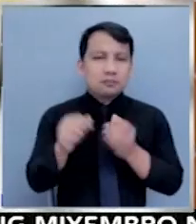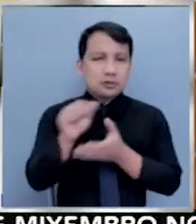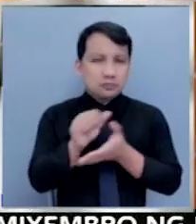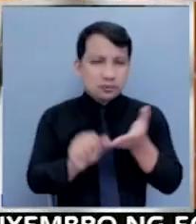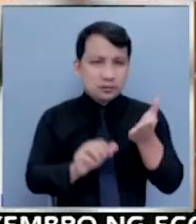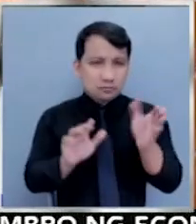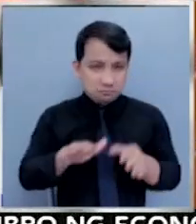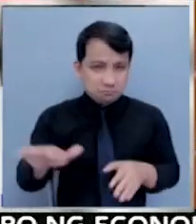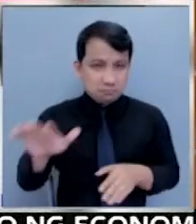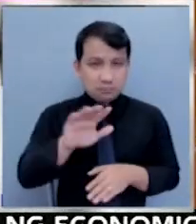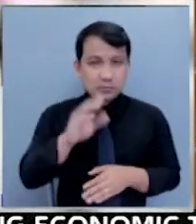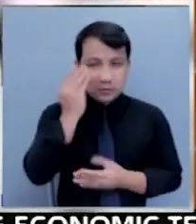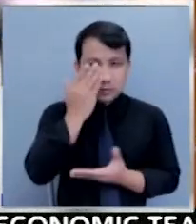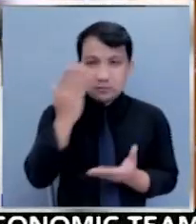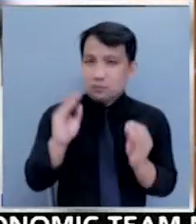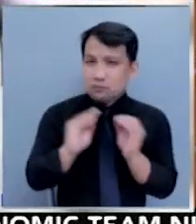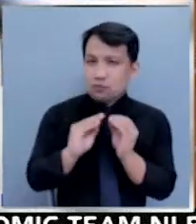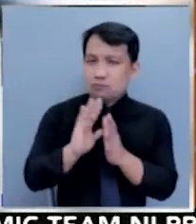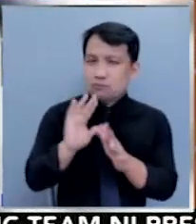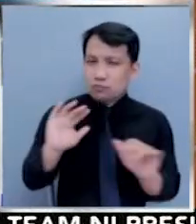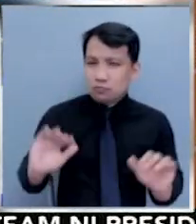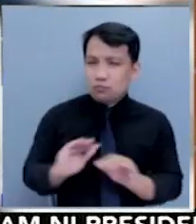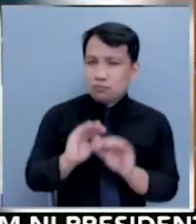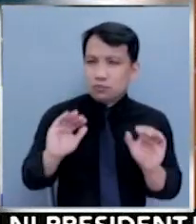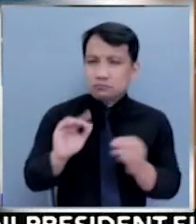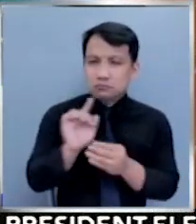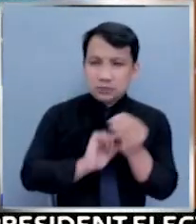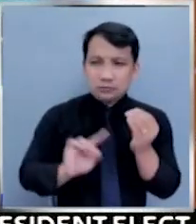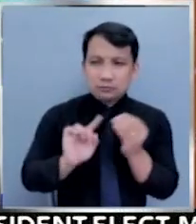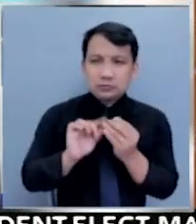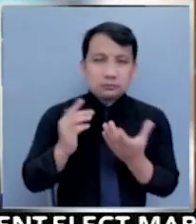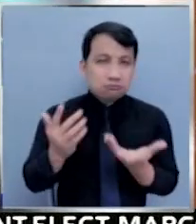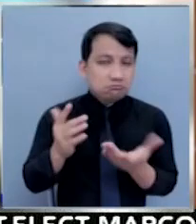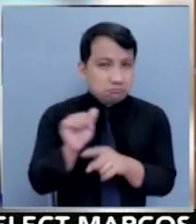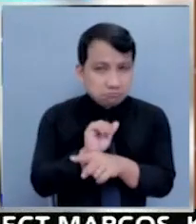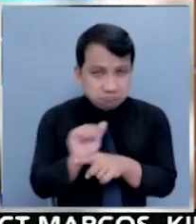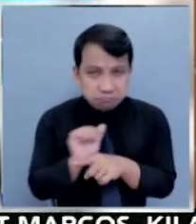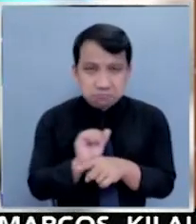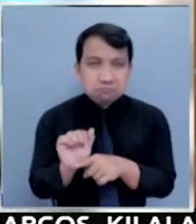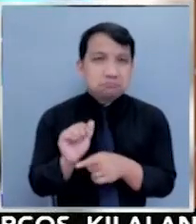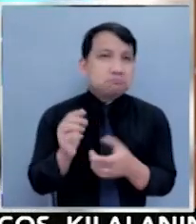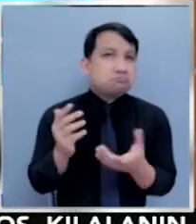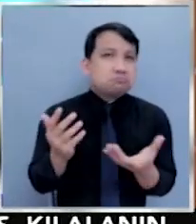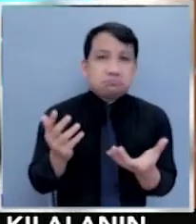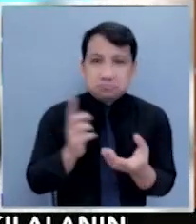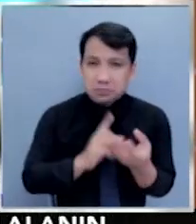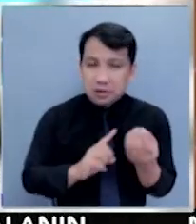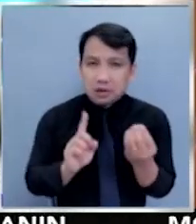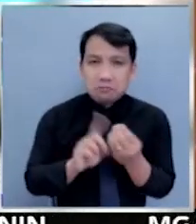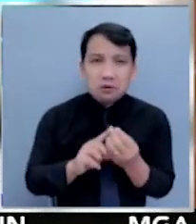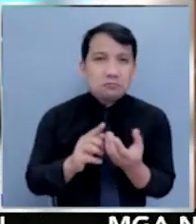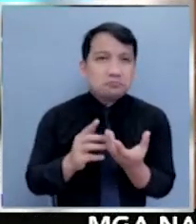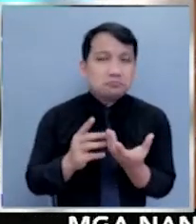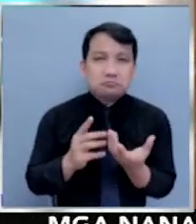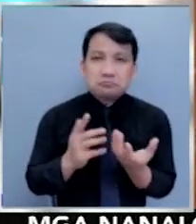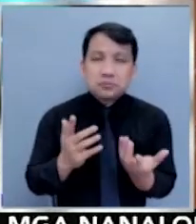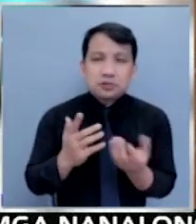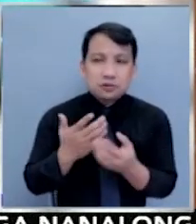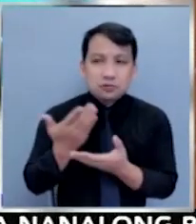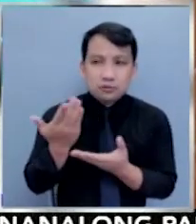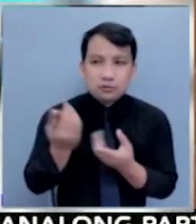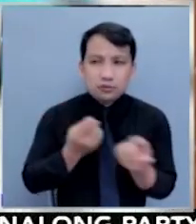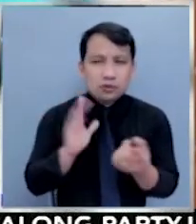putting in a lot of work in terms of training and just, you know, doing their craft